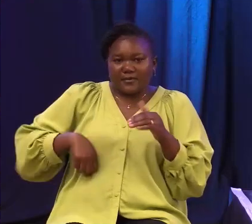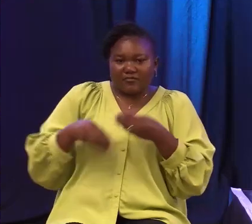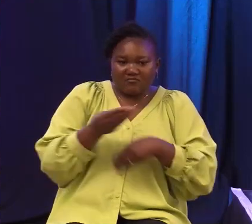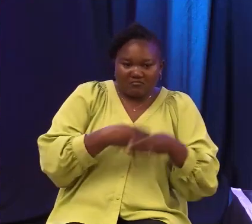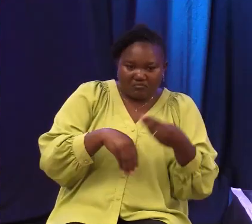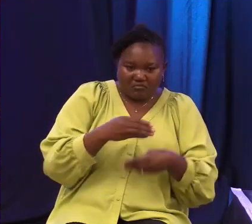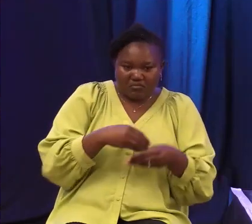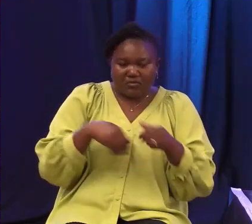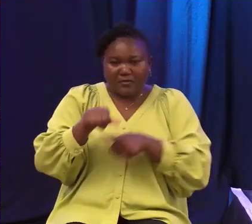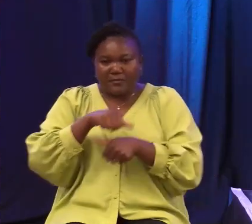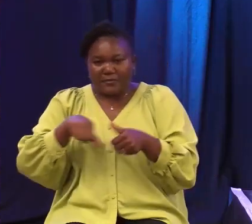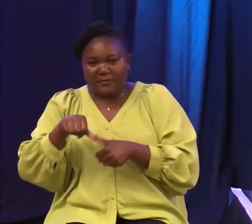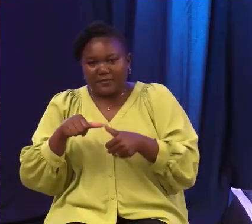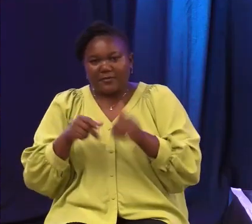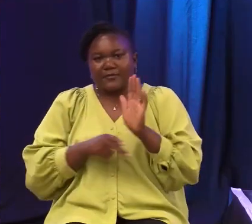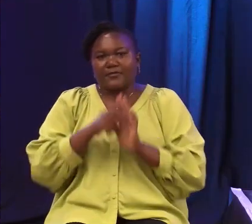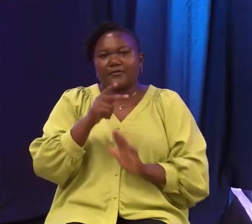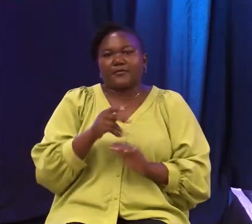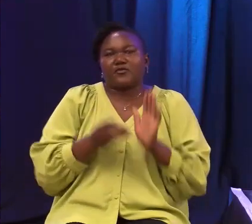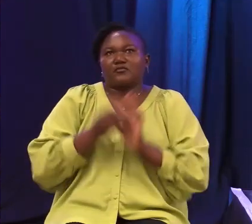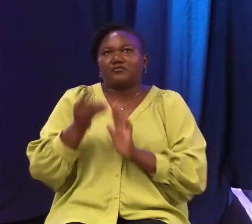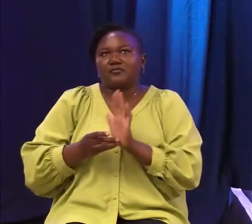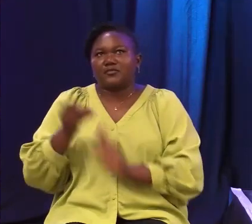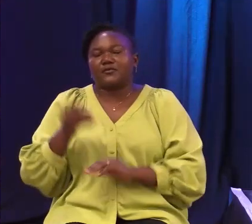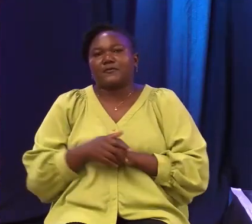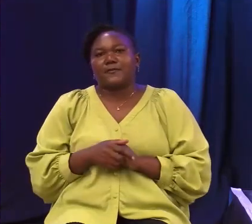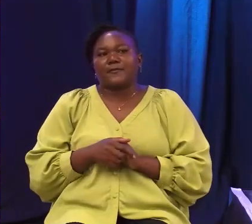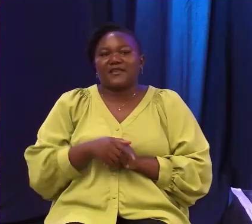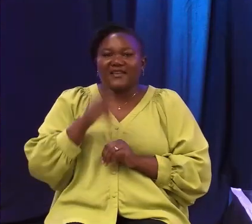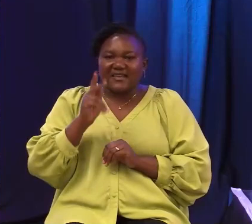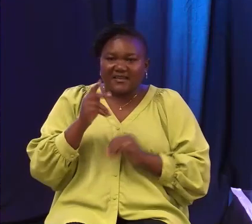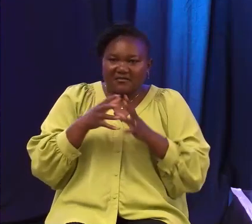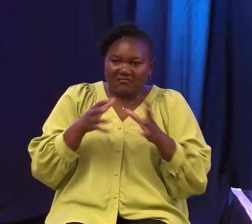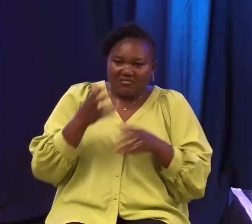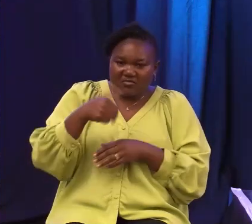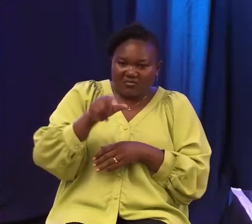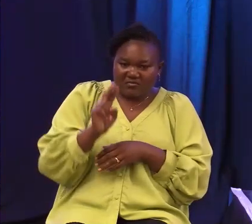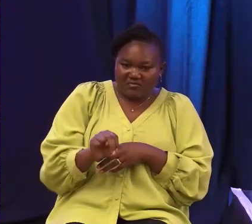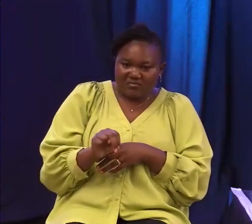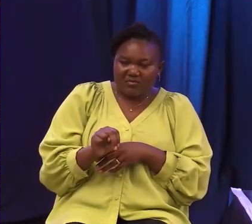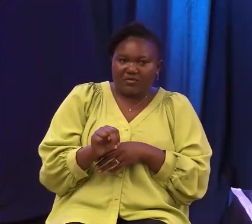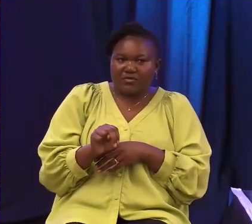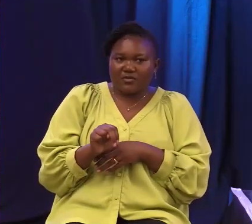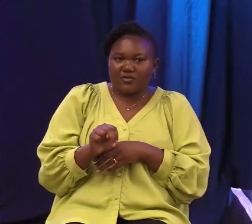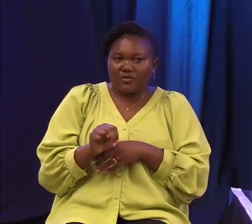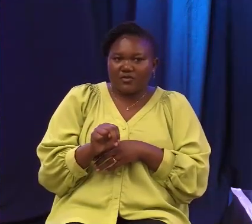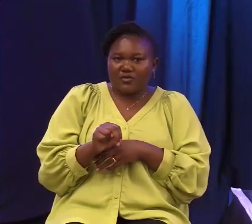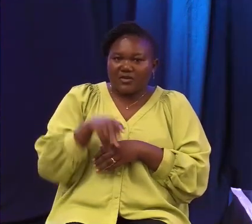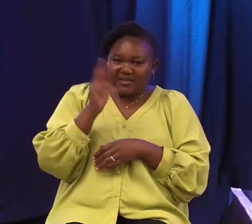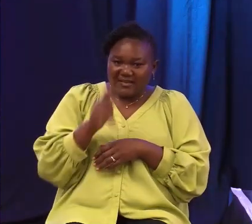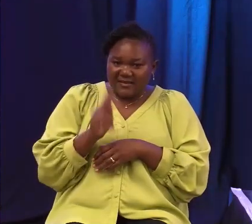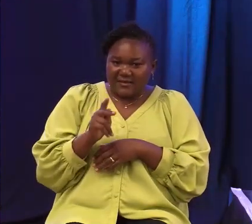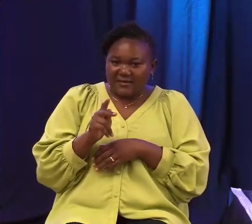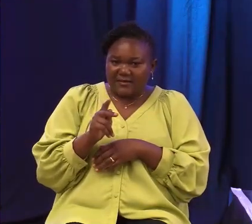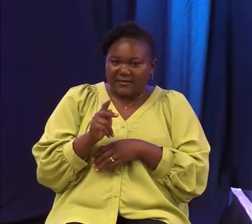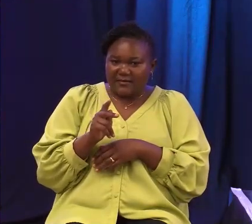active participation. And to go beyond this, even the UN's SDG goals also look